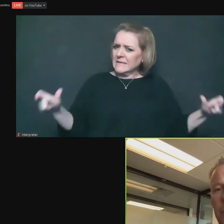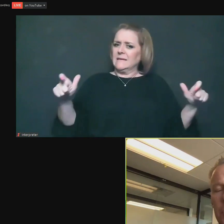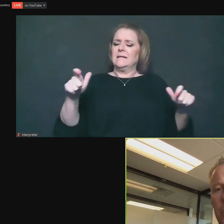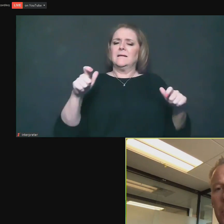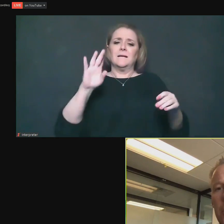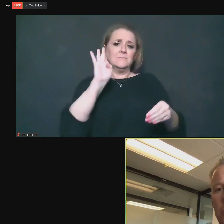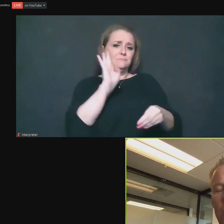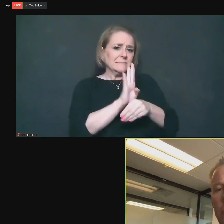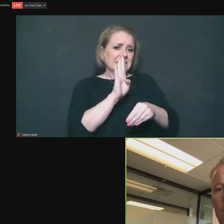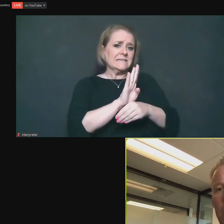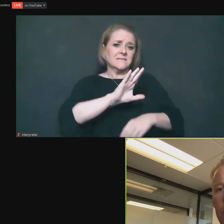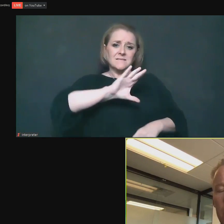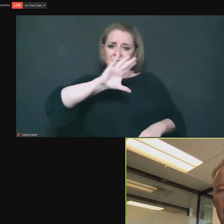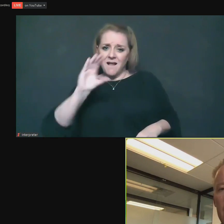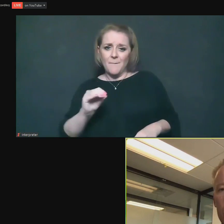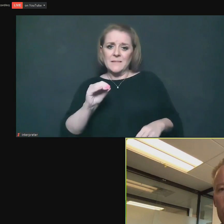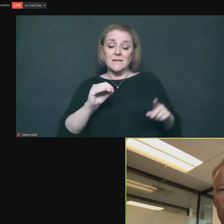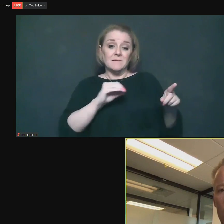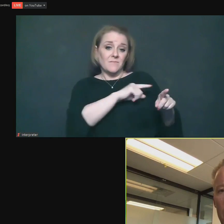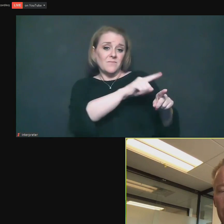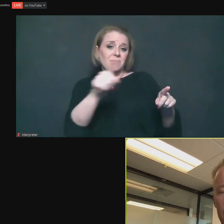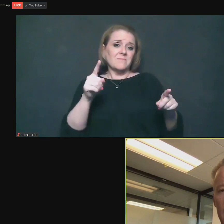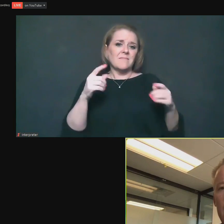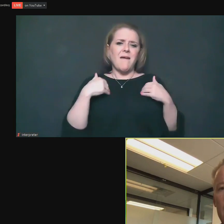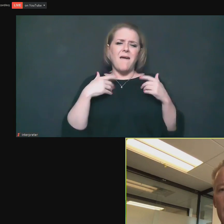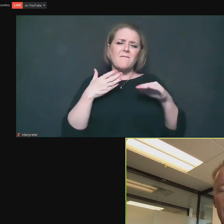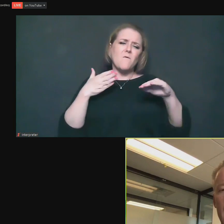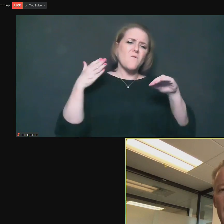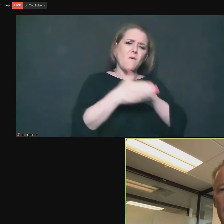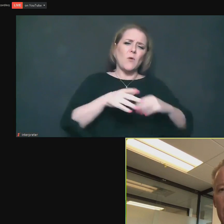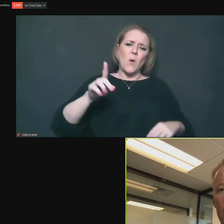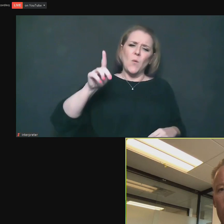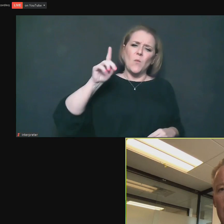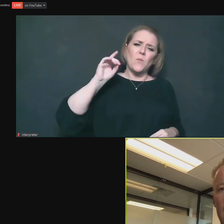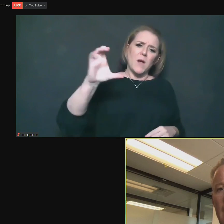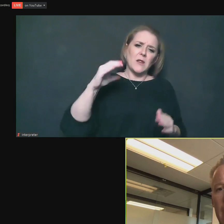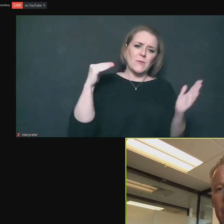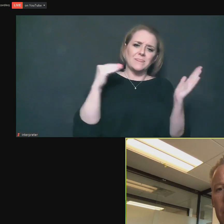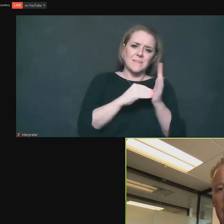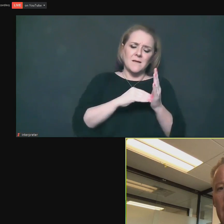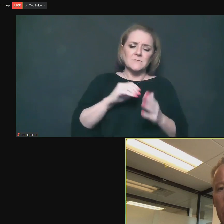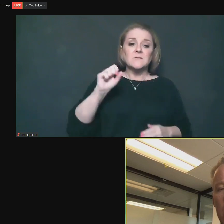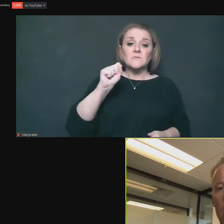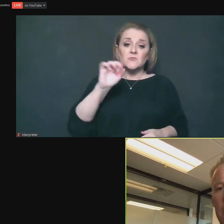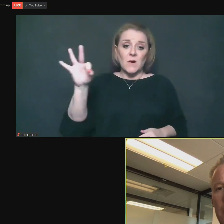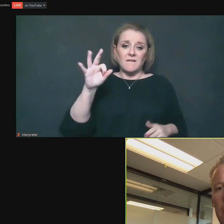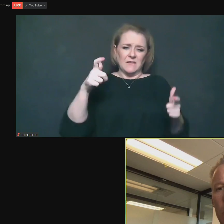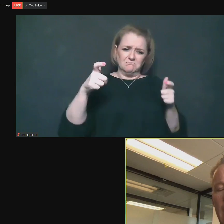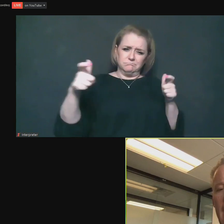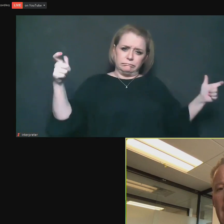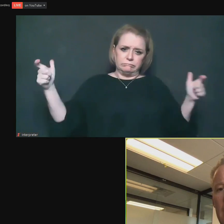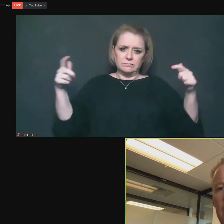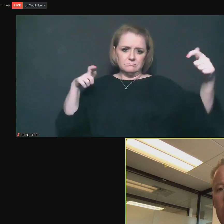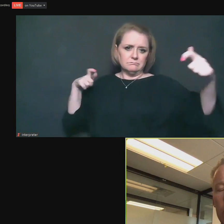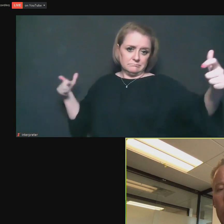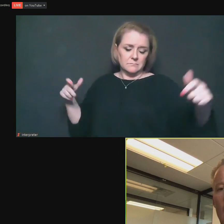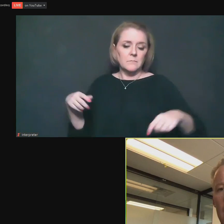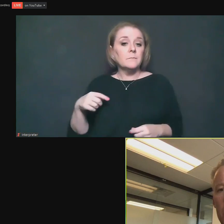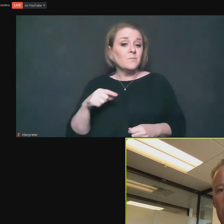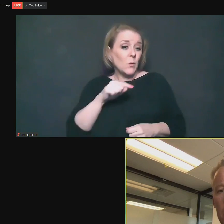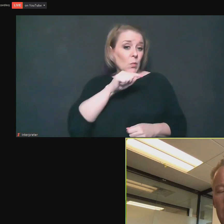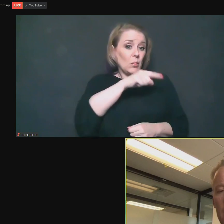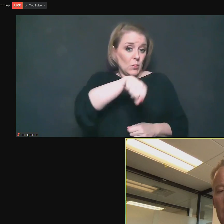their facilities are over 100,000 square feet. And they had requested that we add an